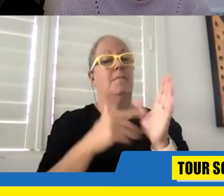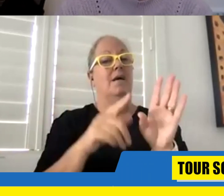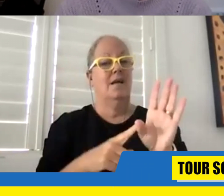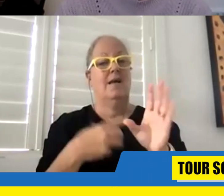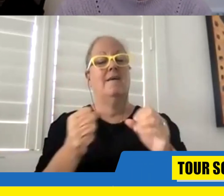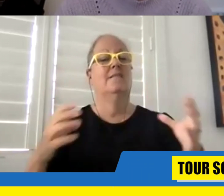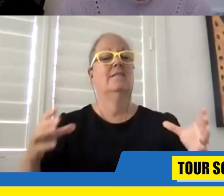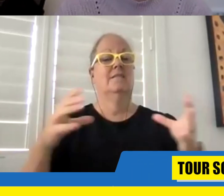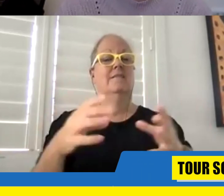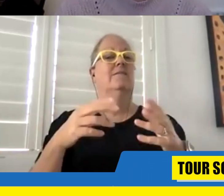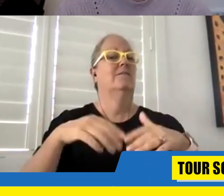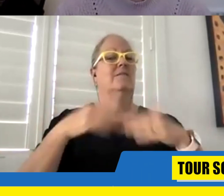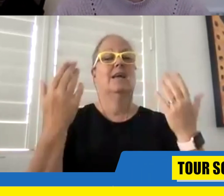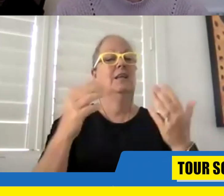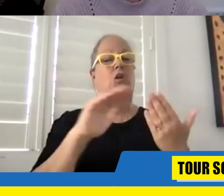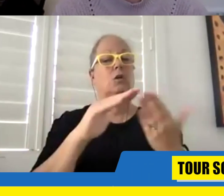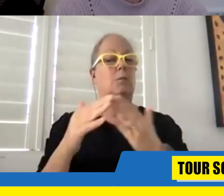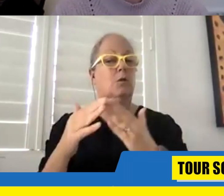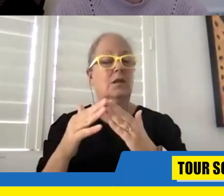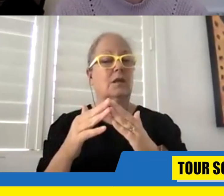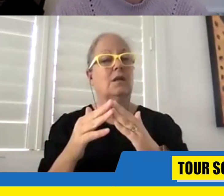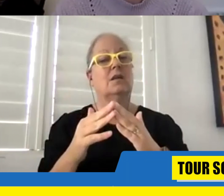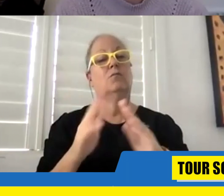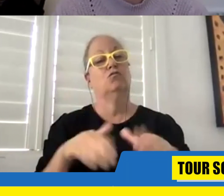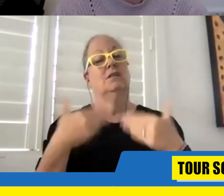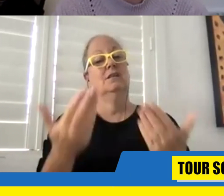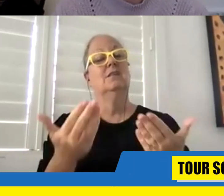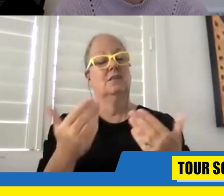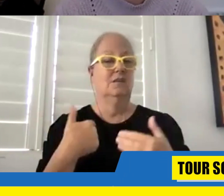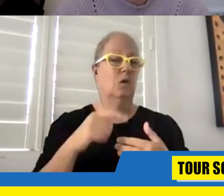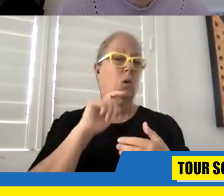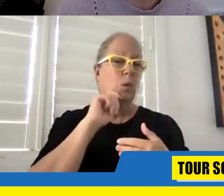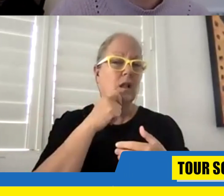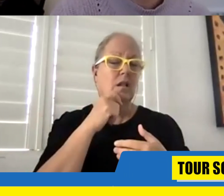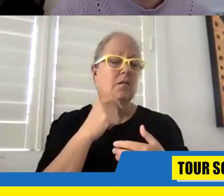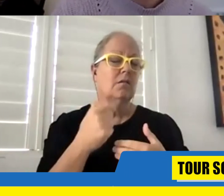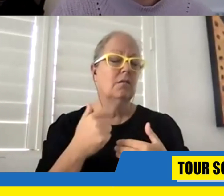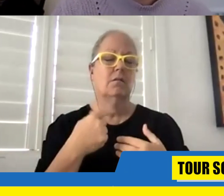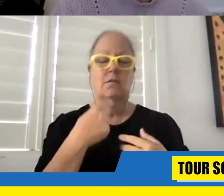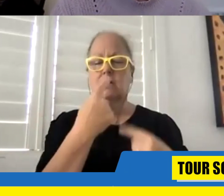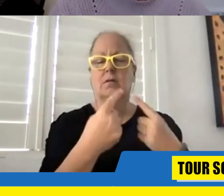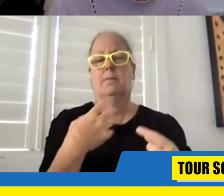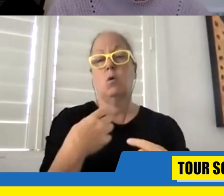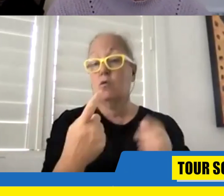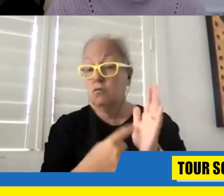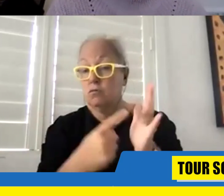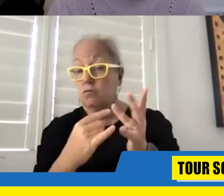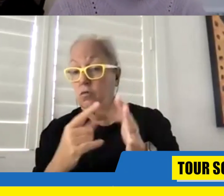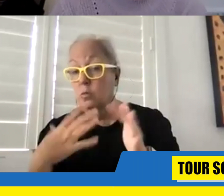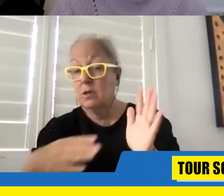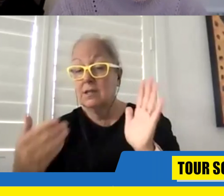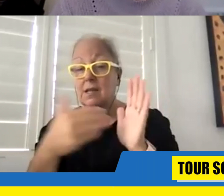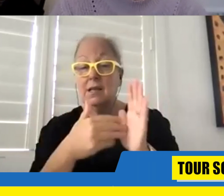for any community presenters who are in attendance. So I'll send you more information about that. But Rosie, was there something else you wanted to add?